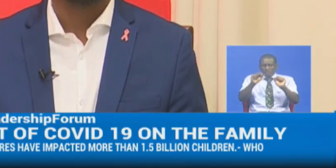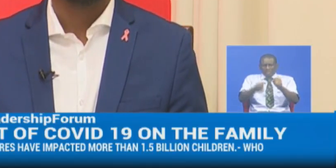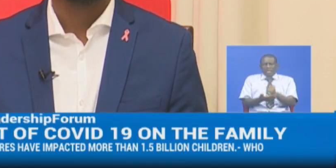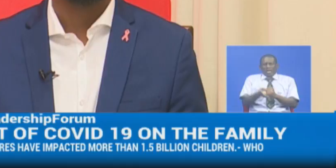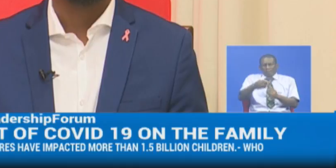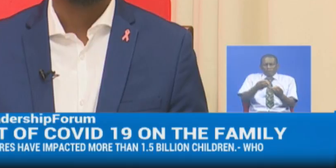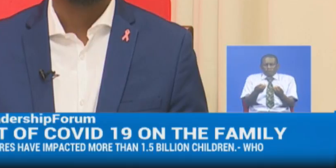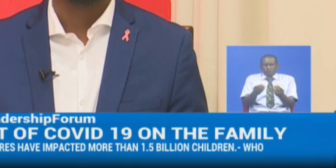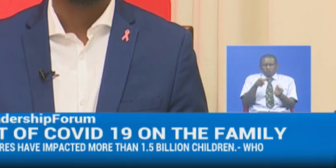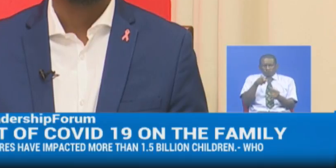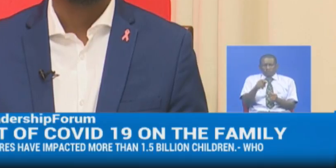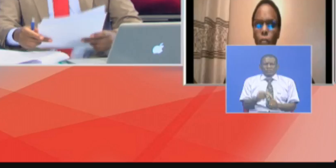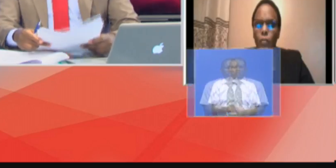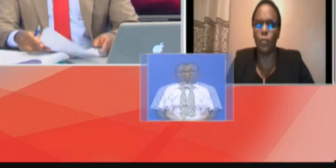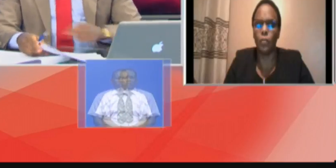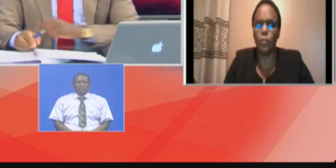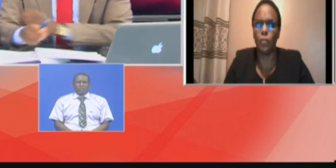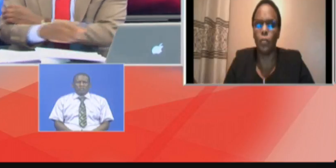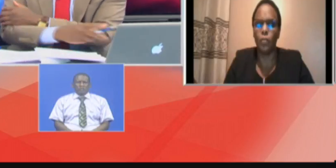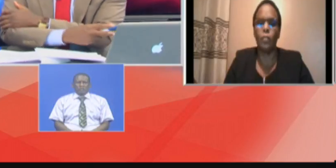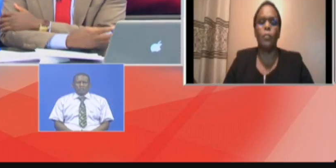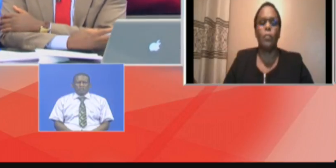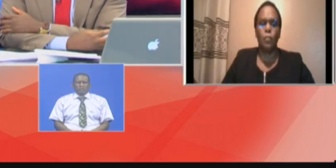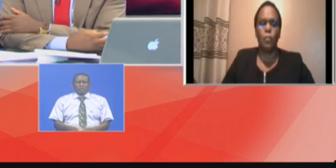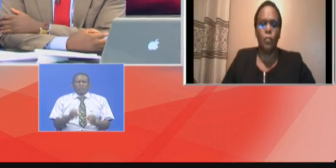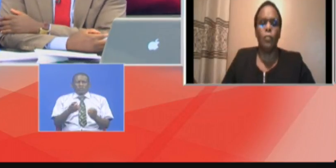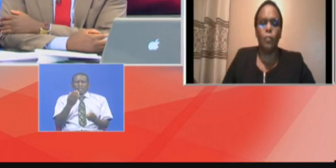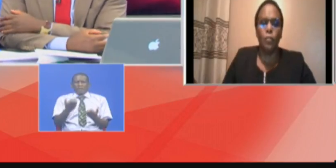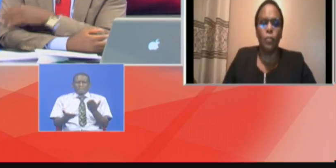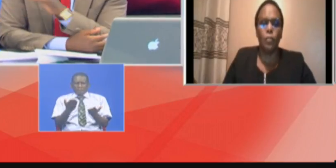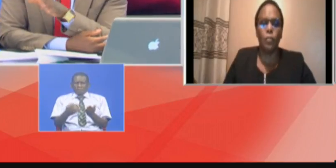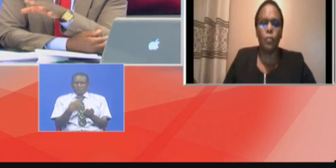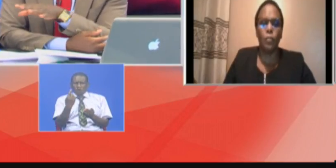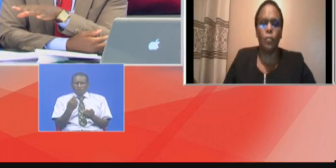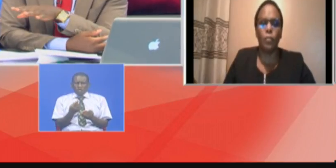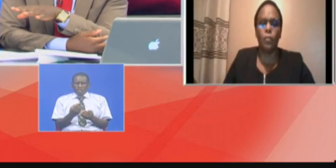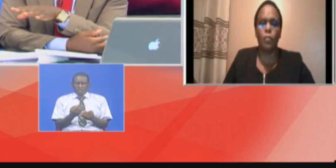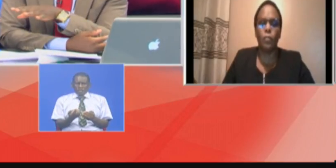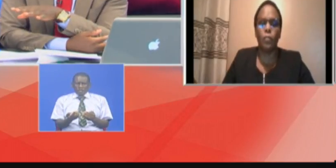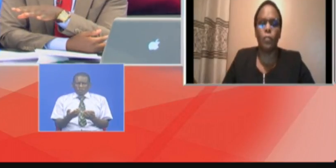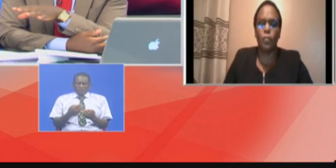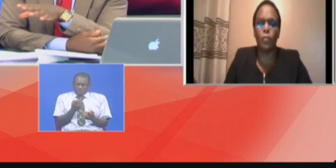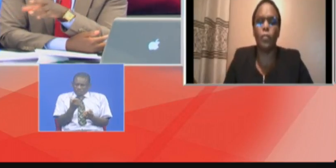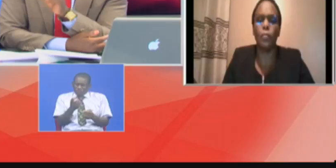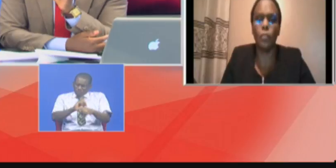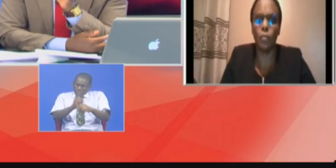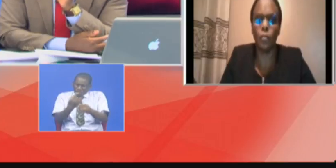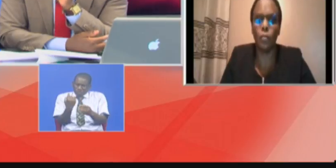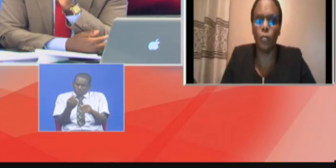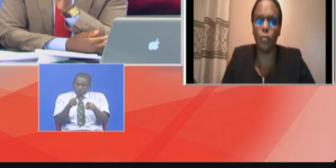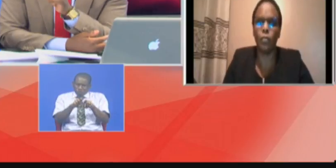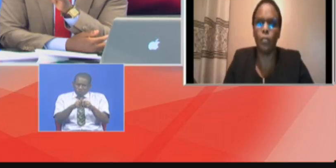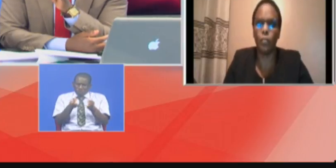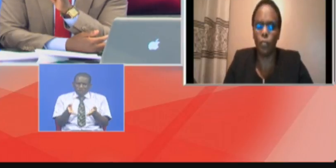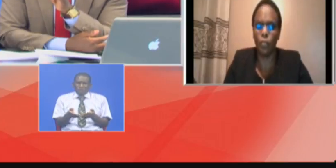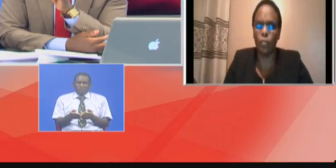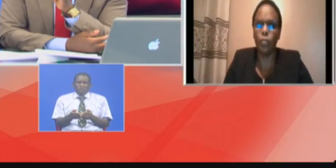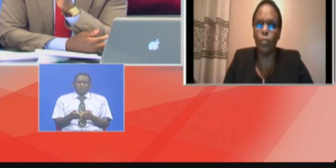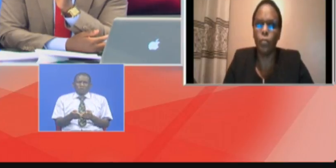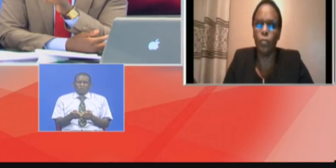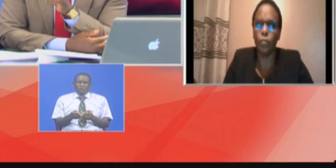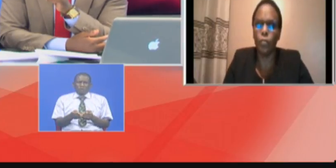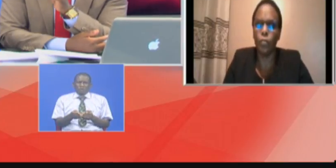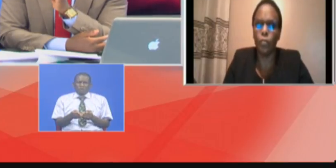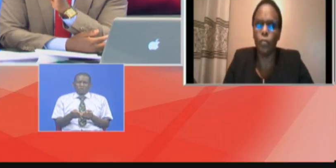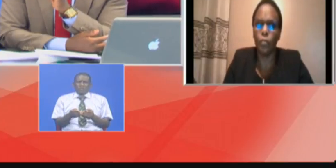this. Thank you. And maybe just to drop in, because we have a few minutes remaining as well, menstrual hygiene,